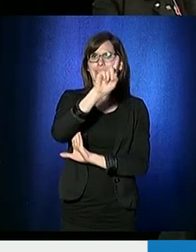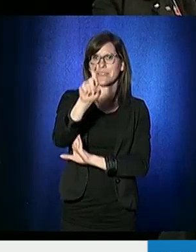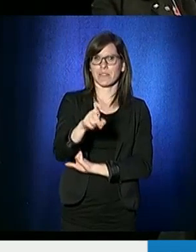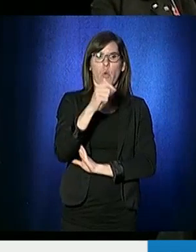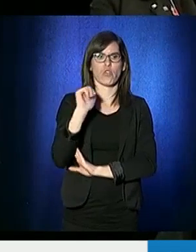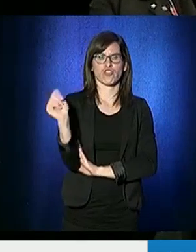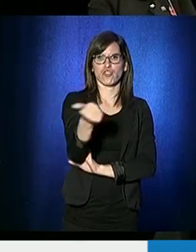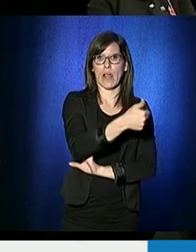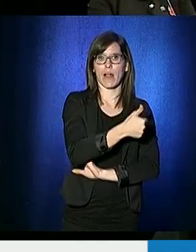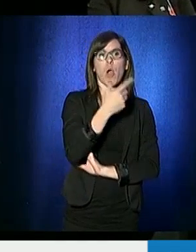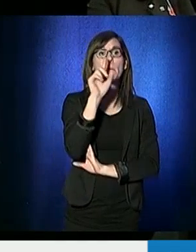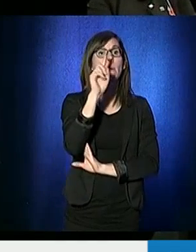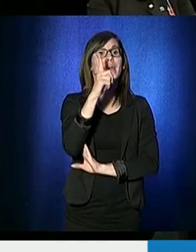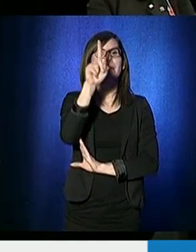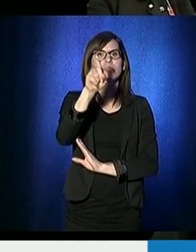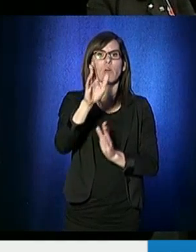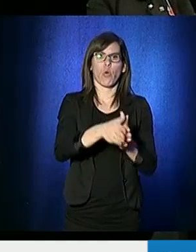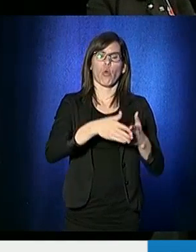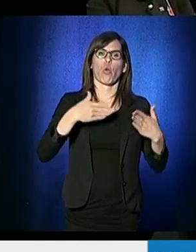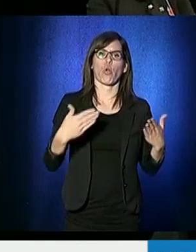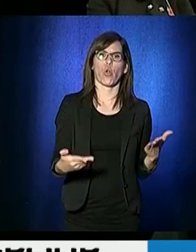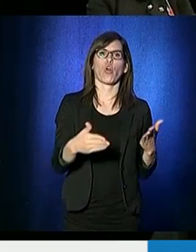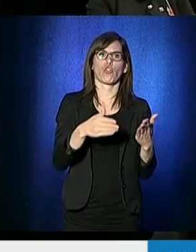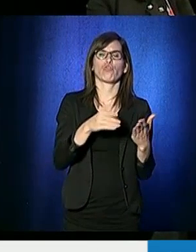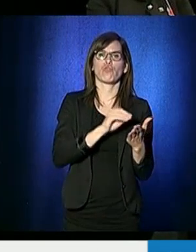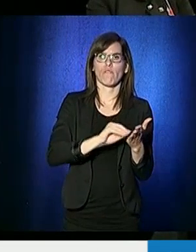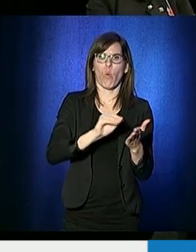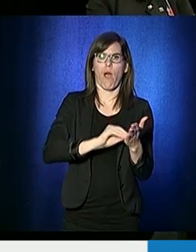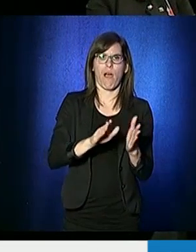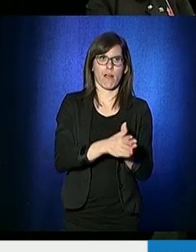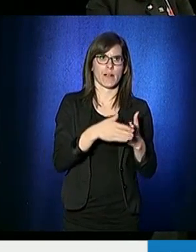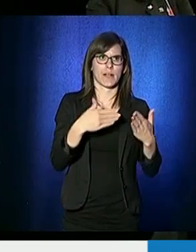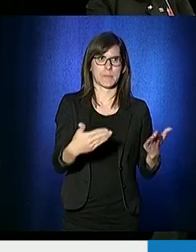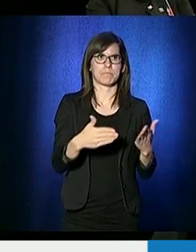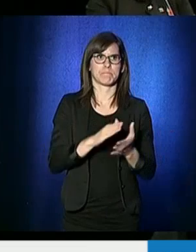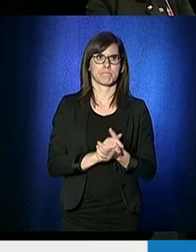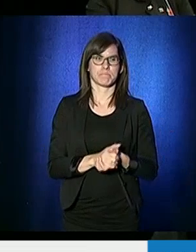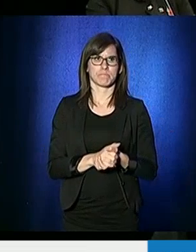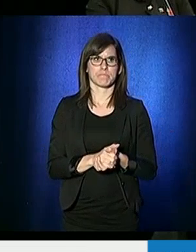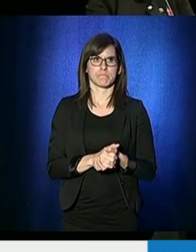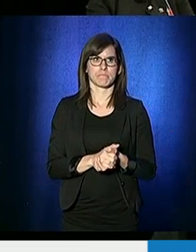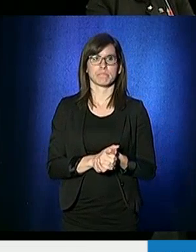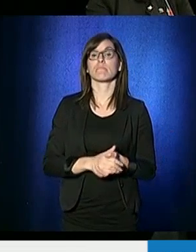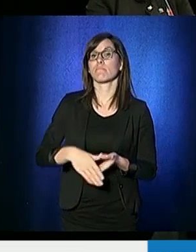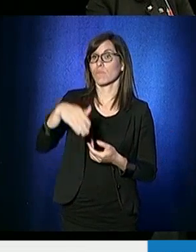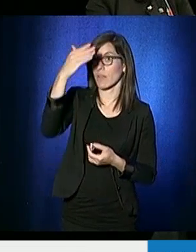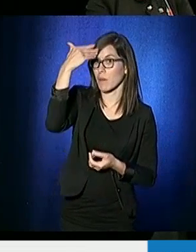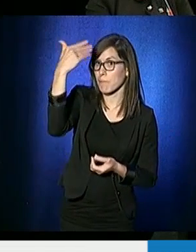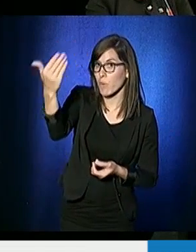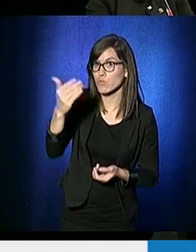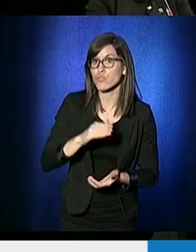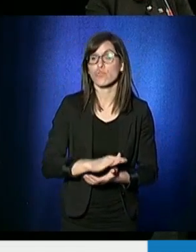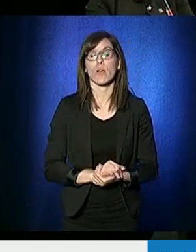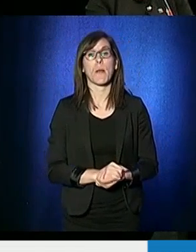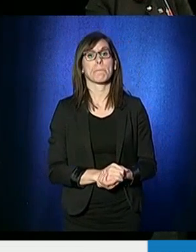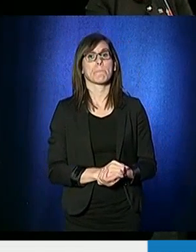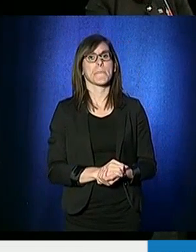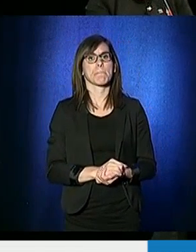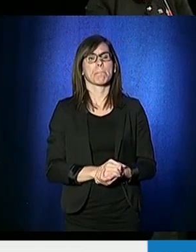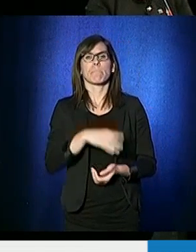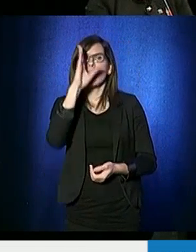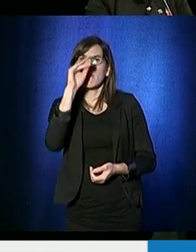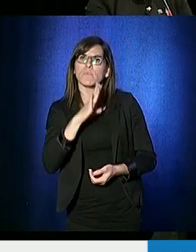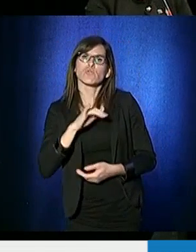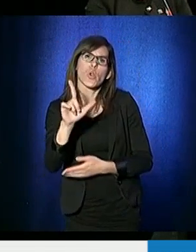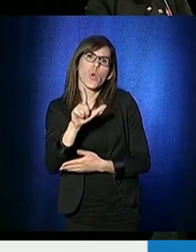an action group against racism made up of seven Quebec ministers and MNAs and co-presided by Black ministers Lionel Carman